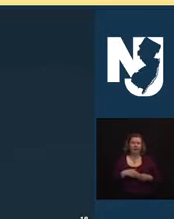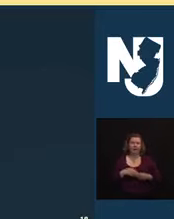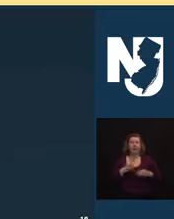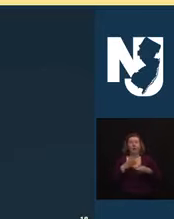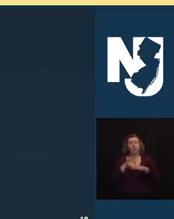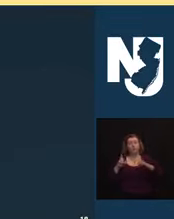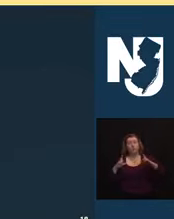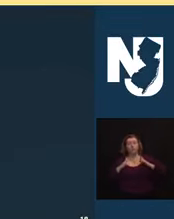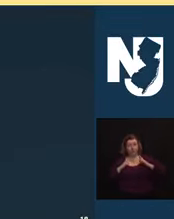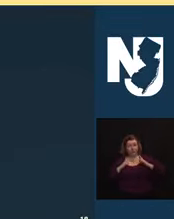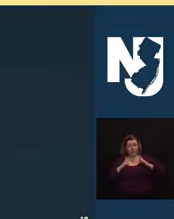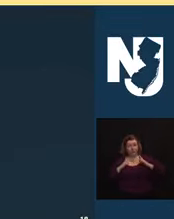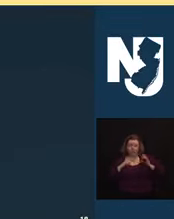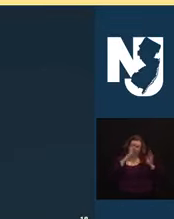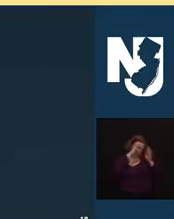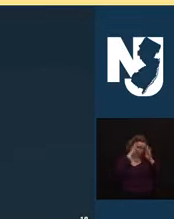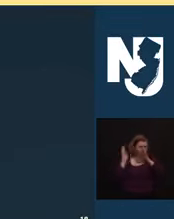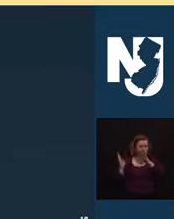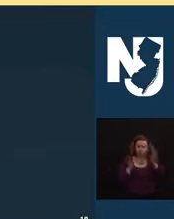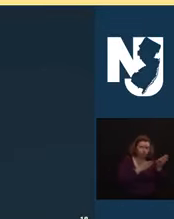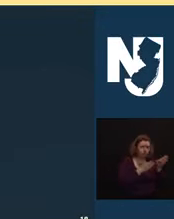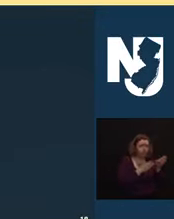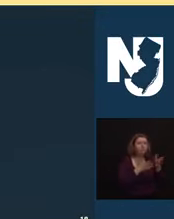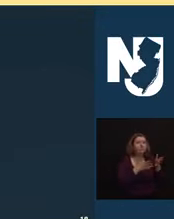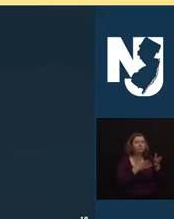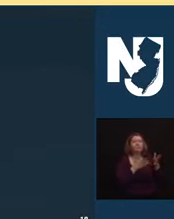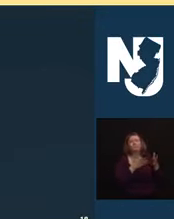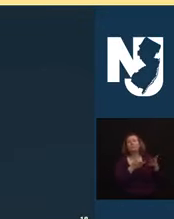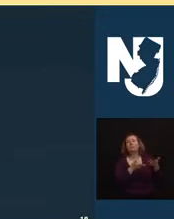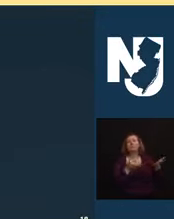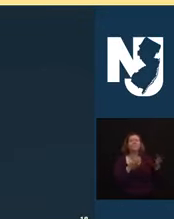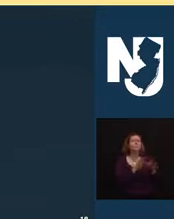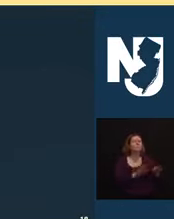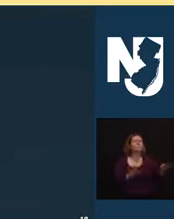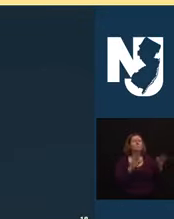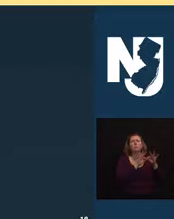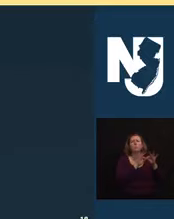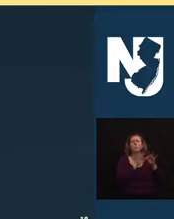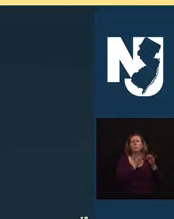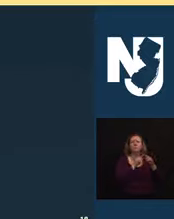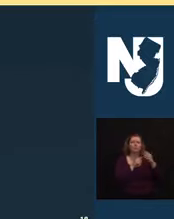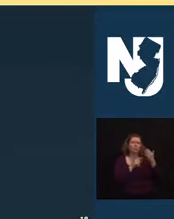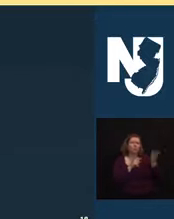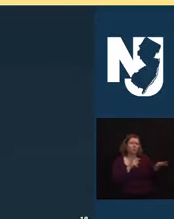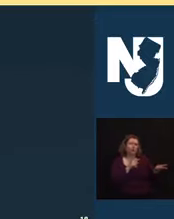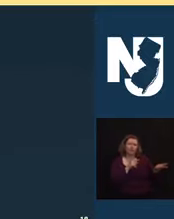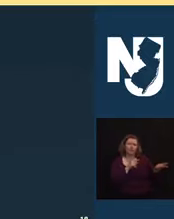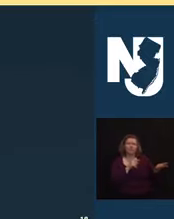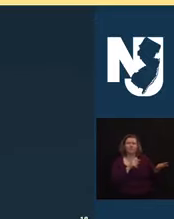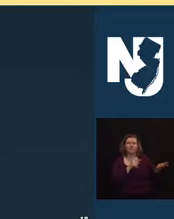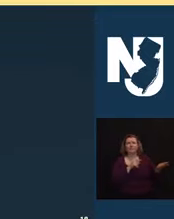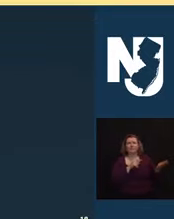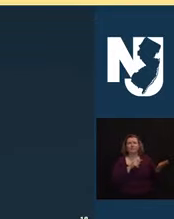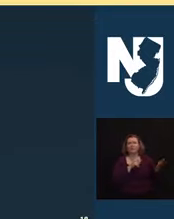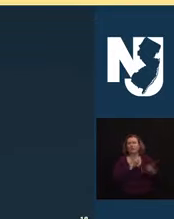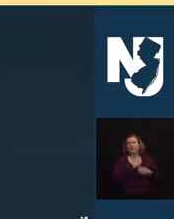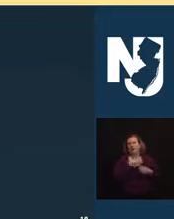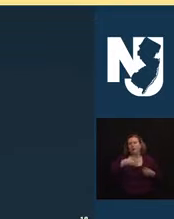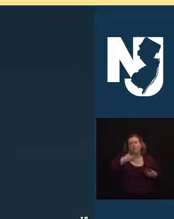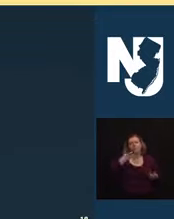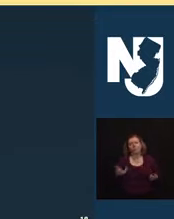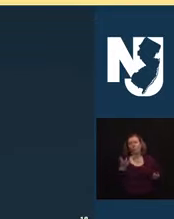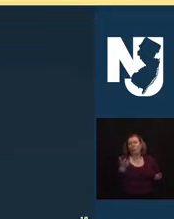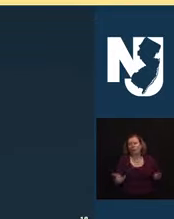entire focus went on to the things that really mattered to her in no particular order. Bowling, her